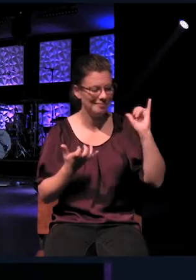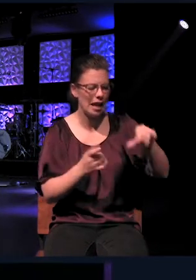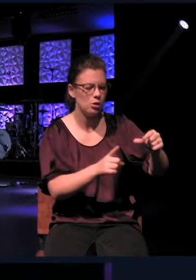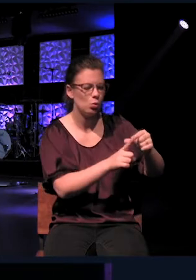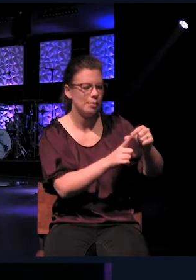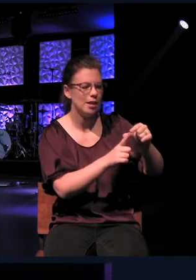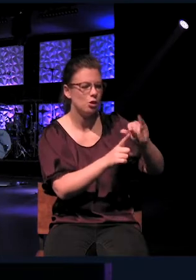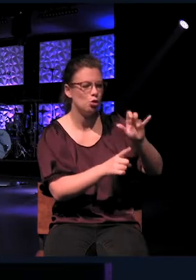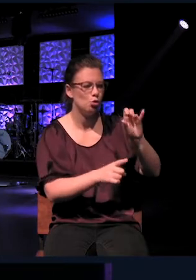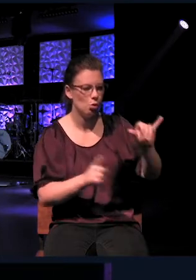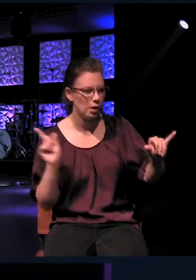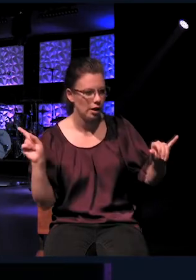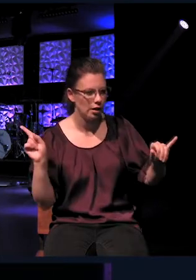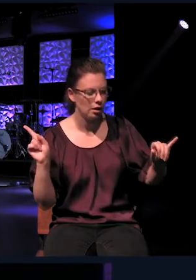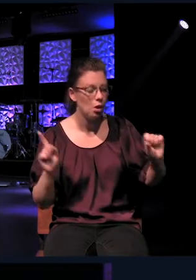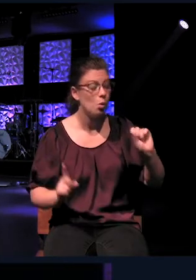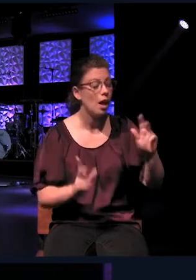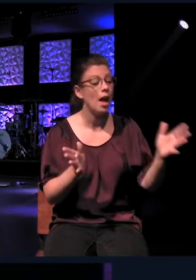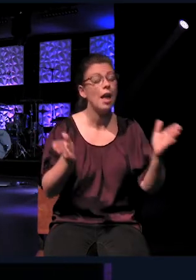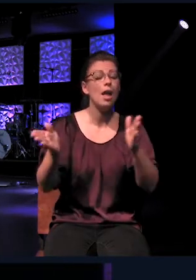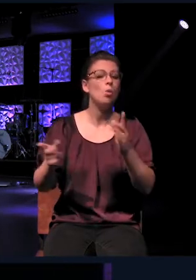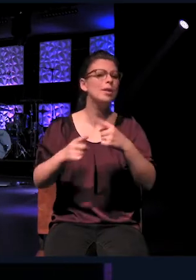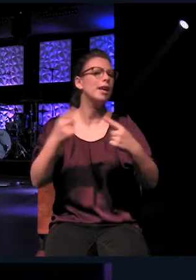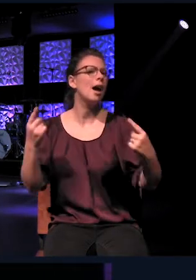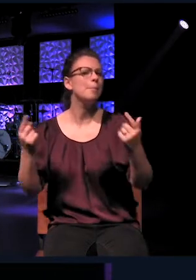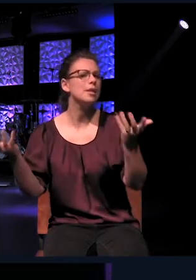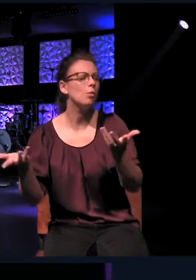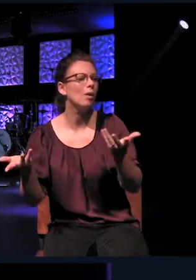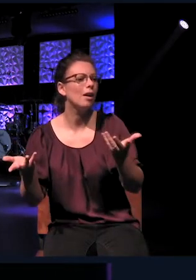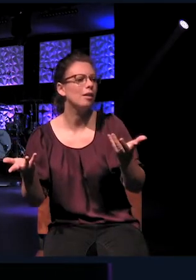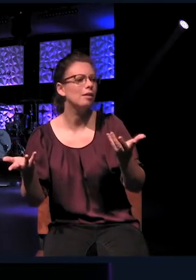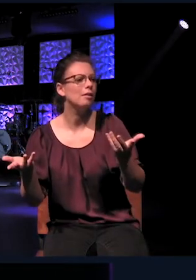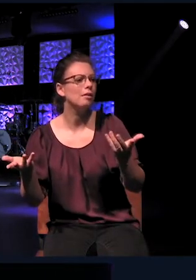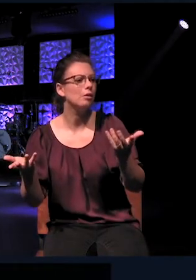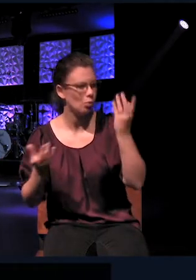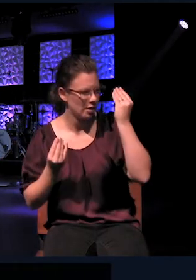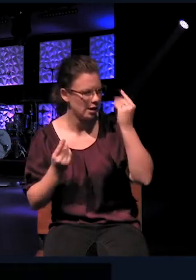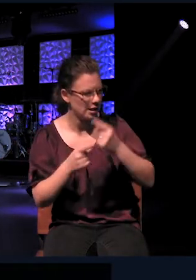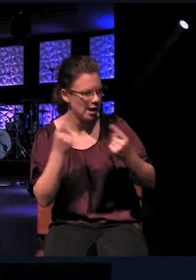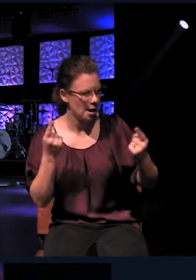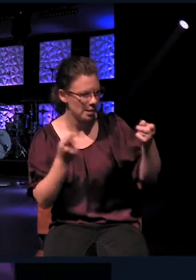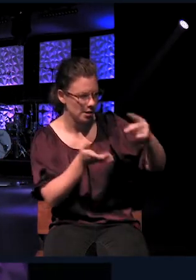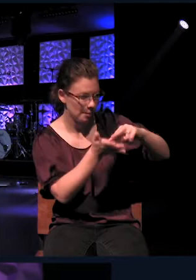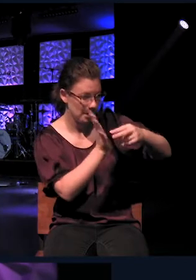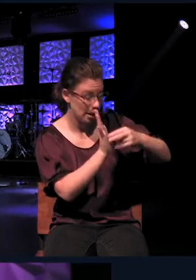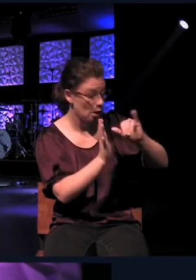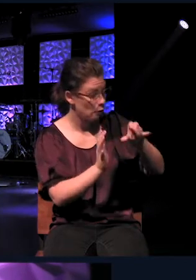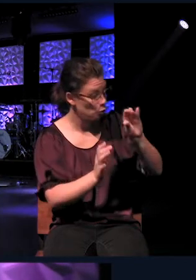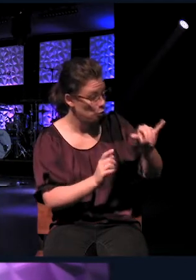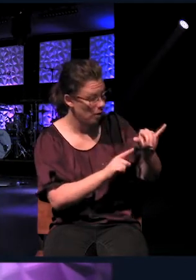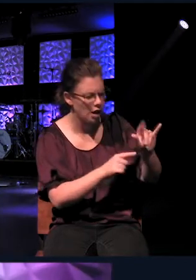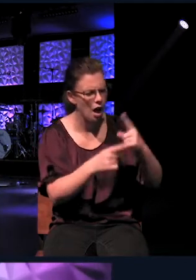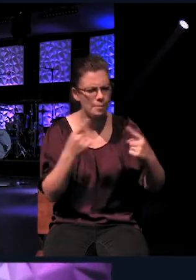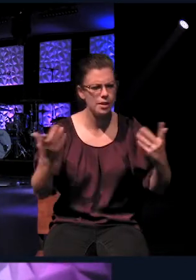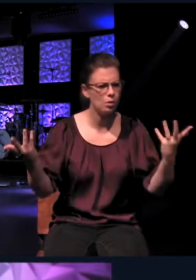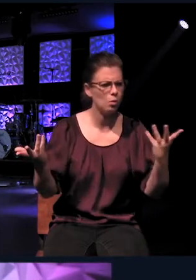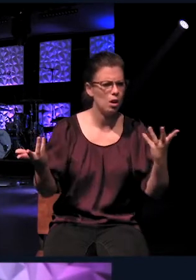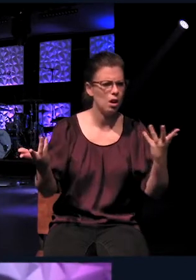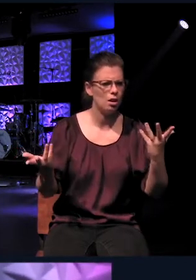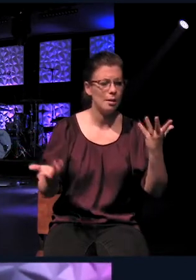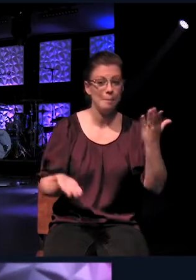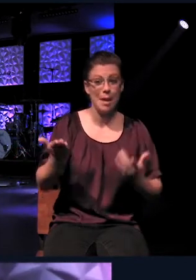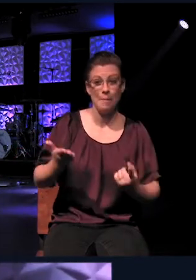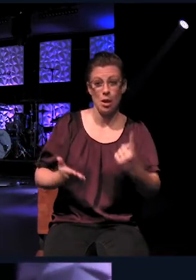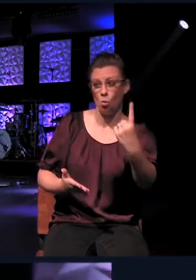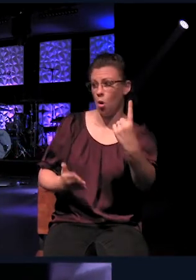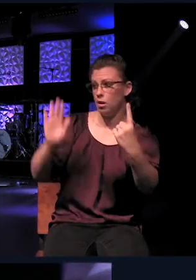of you watching online right now, you can go ahead and type in the comments just what you feel like is the opposite of joy. Those of you in the room, if you could, maybe one at a time,